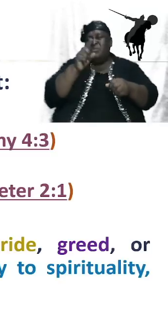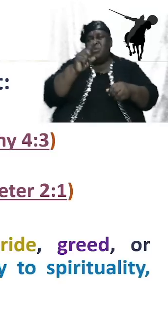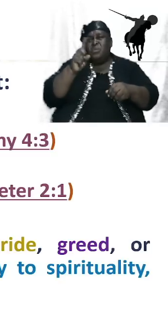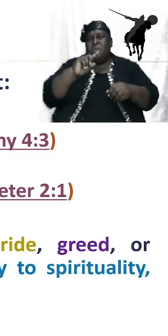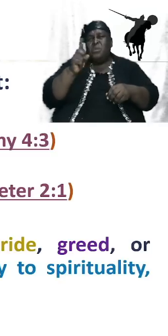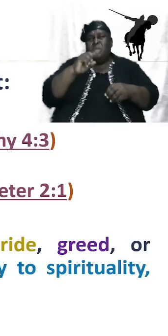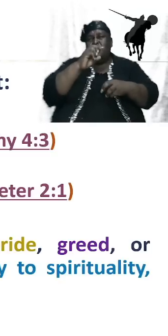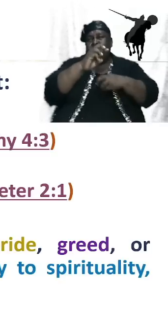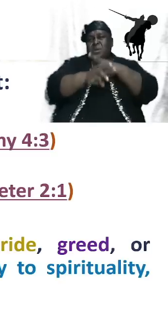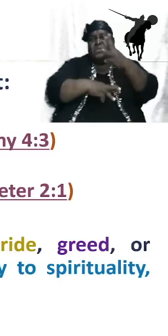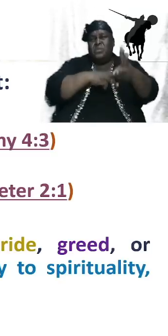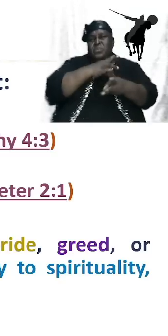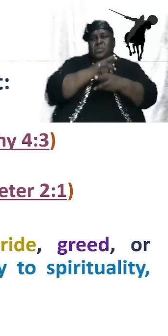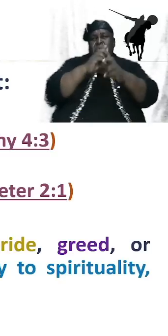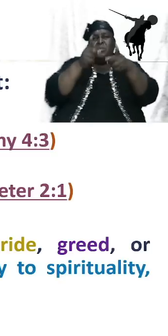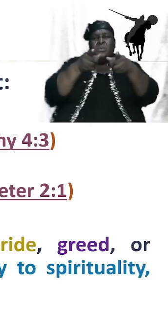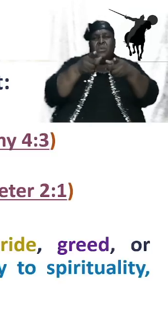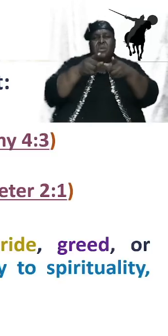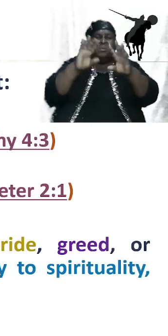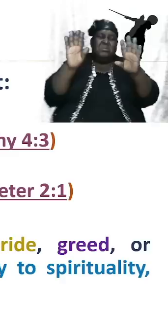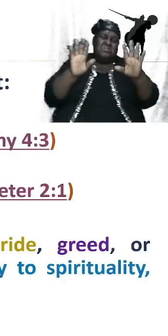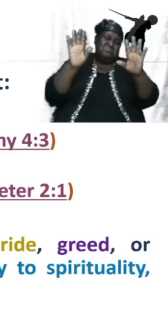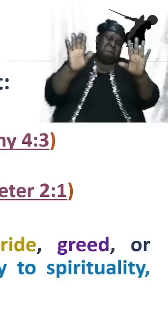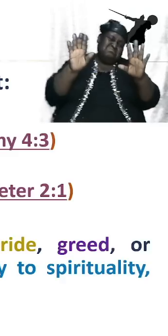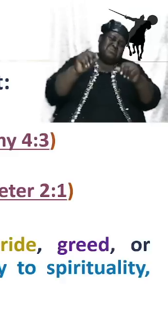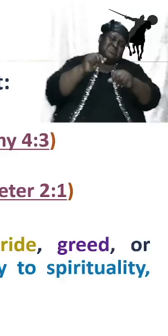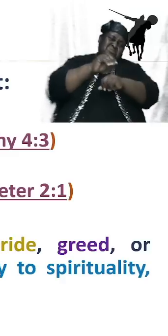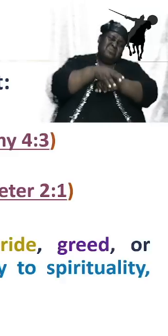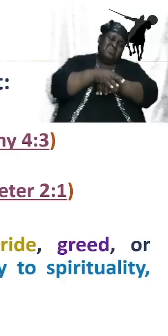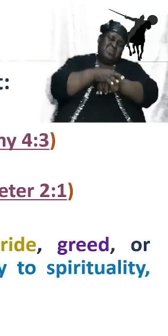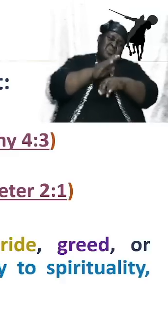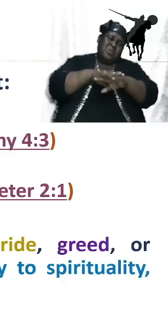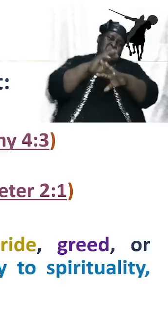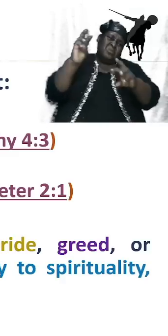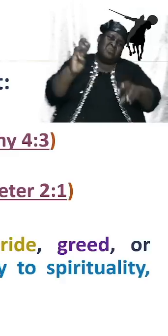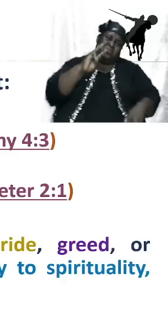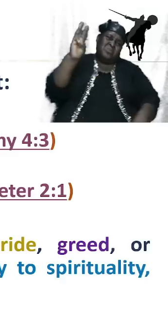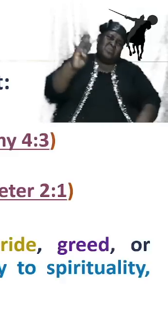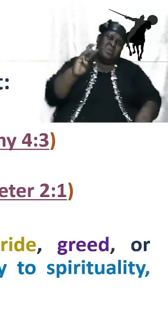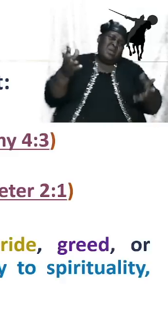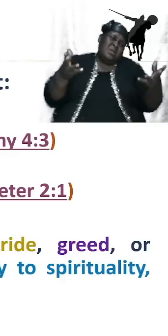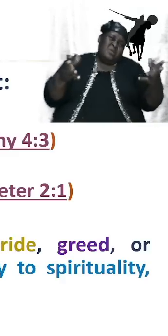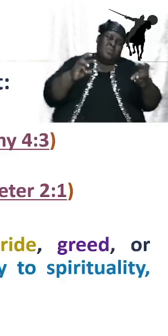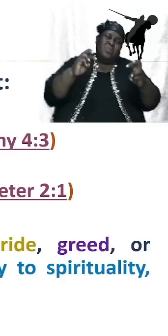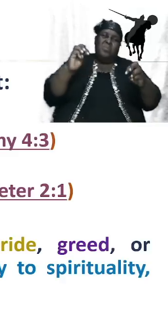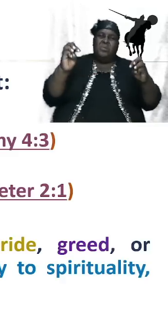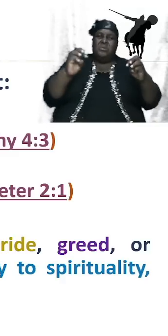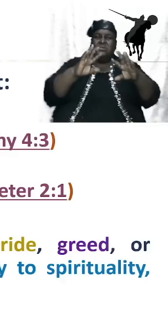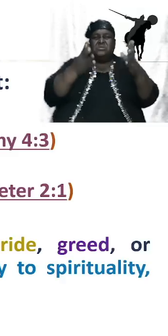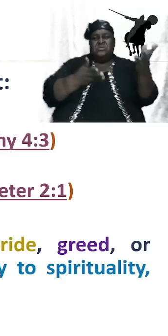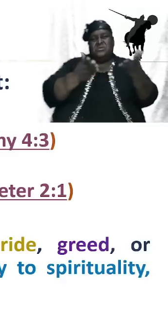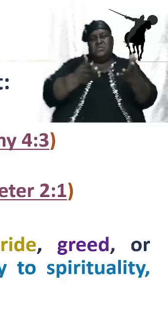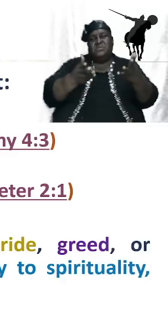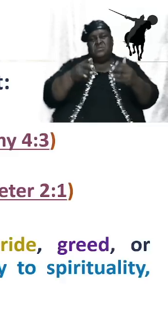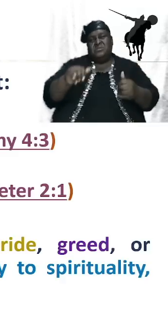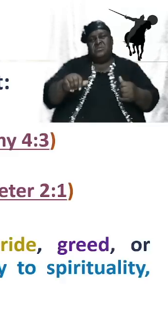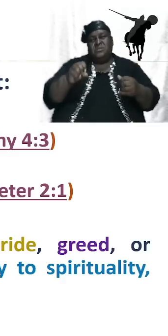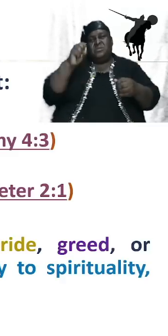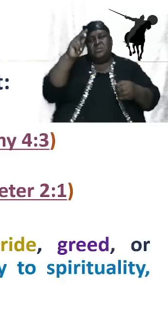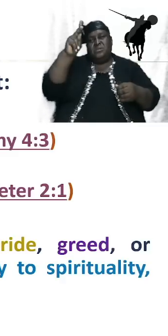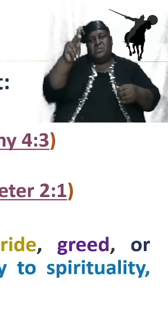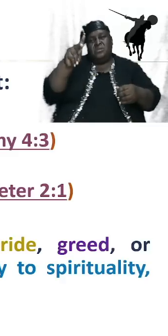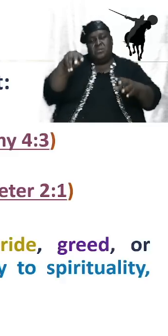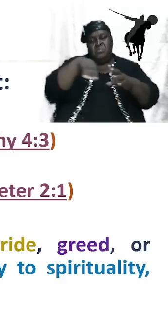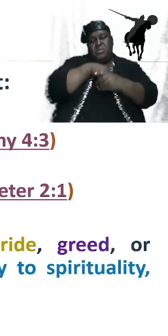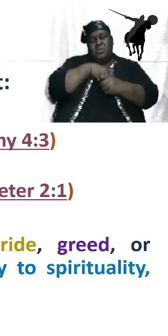ensure that on a Sunday morning or on a Wednesday or whatever service, they're still okay. Yeah, there's a marriage